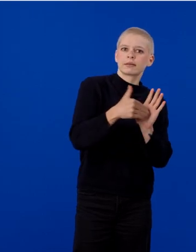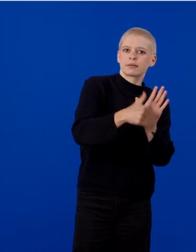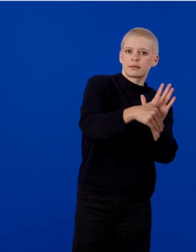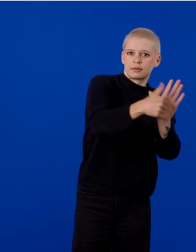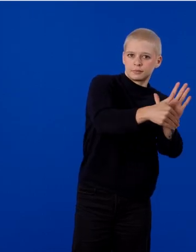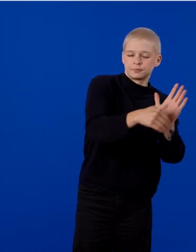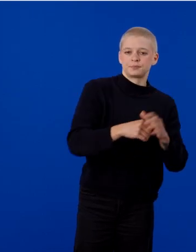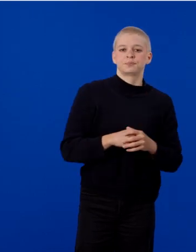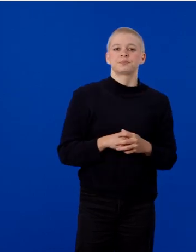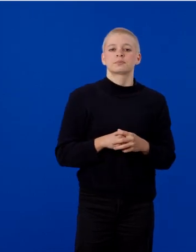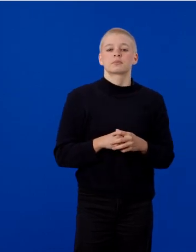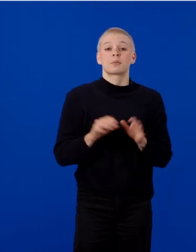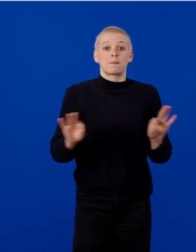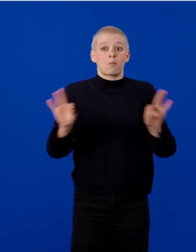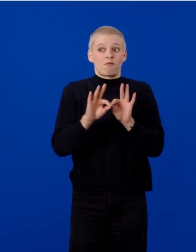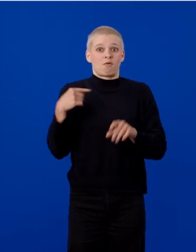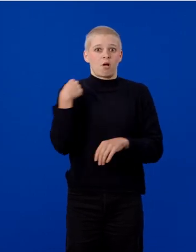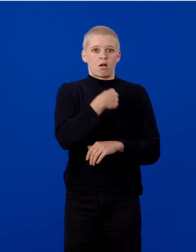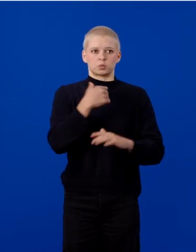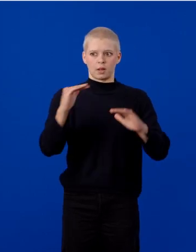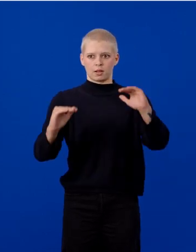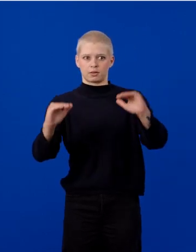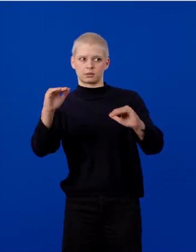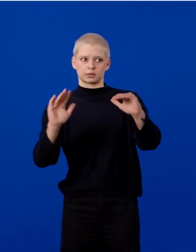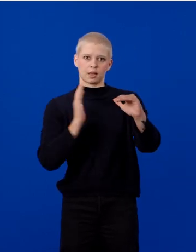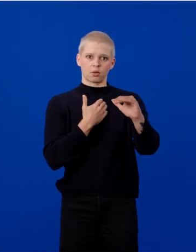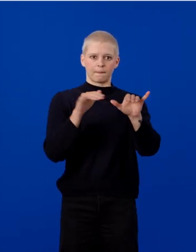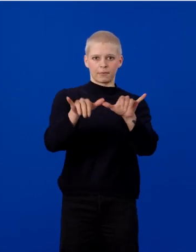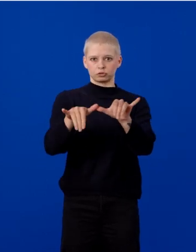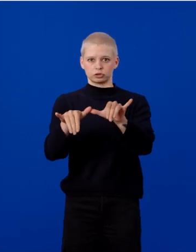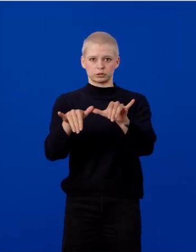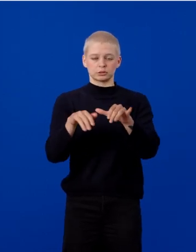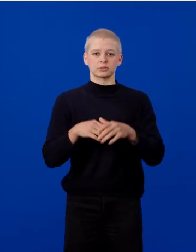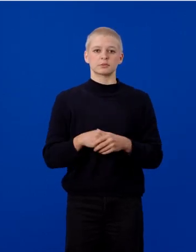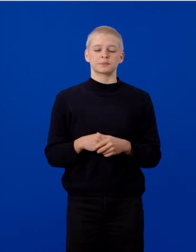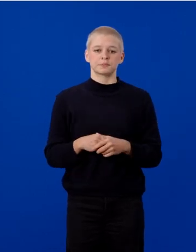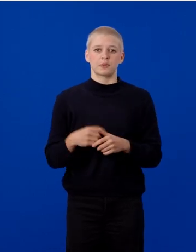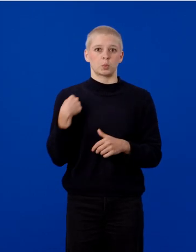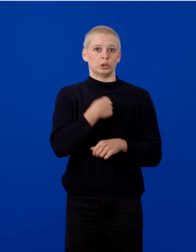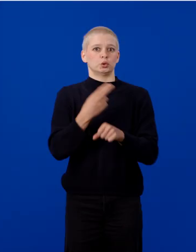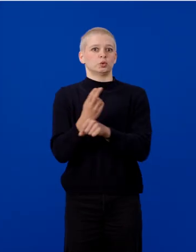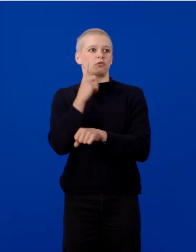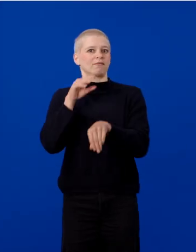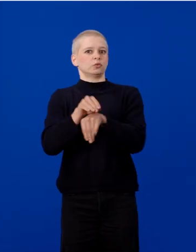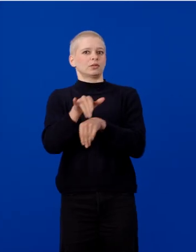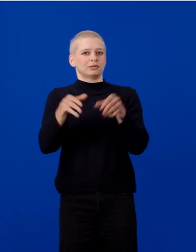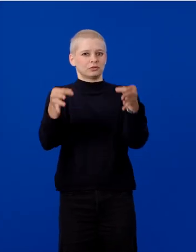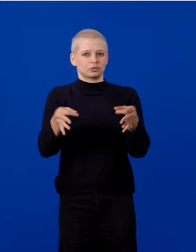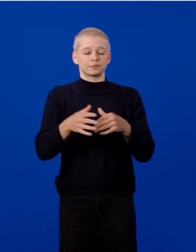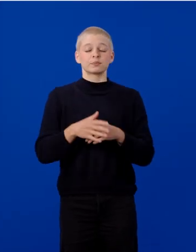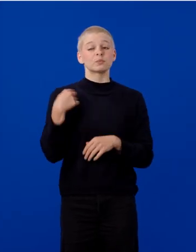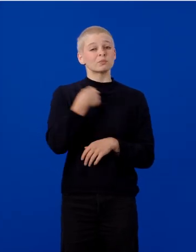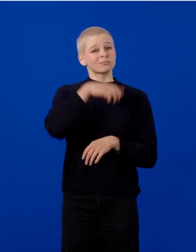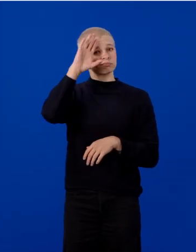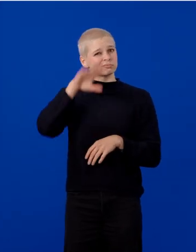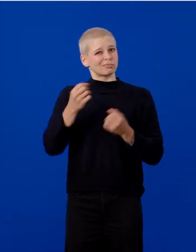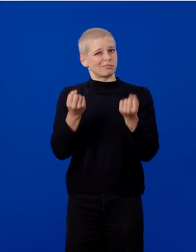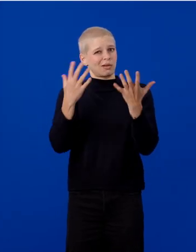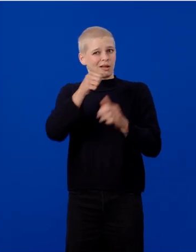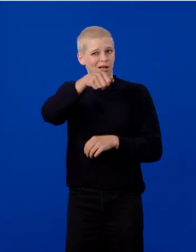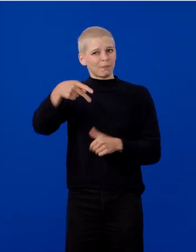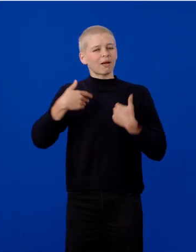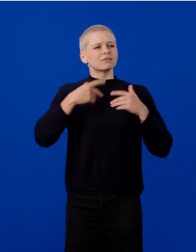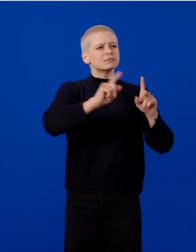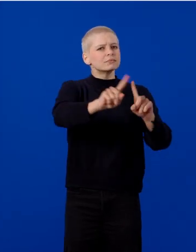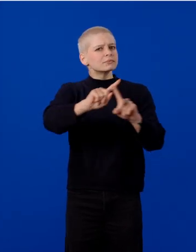It's important to us to balance the metrics we use to influence this, because we know that many apps offer very different types